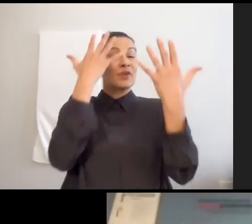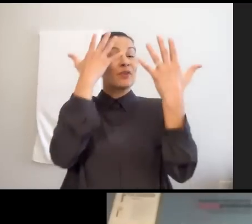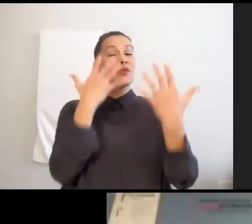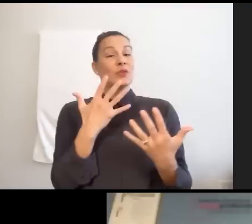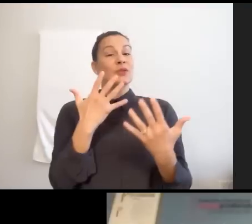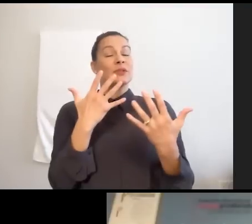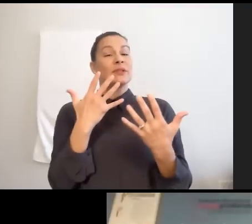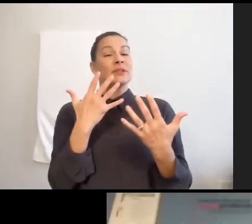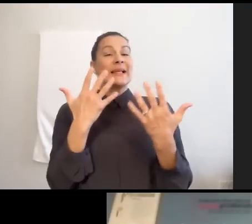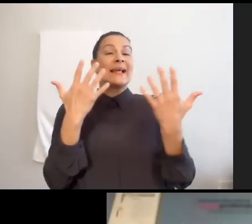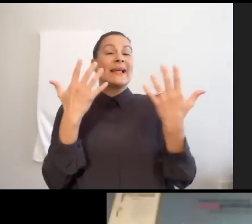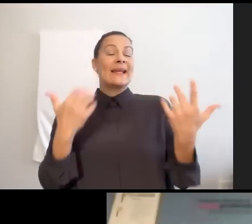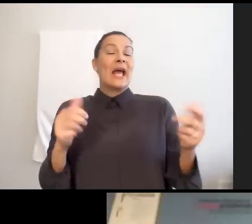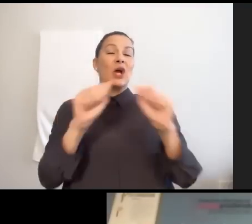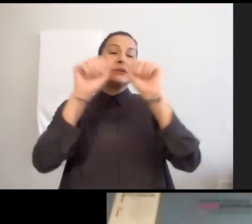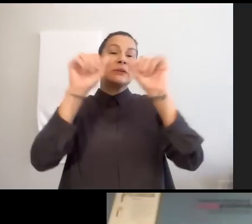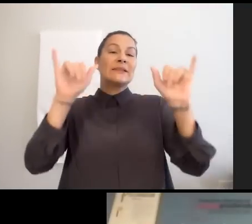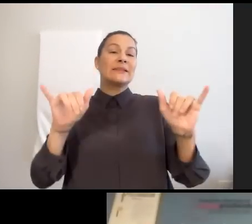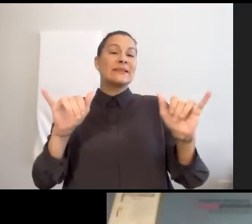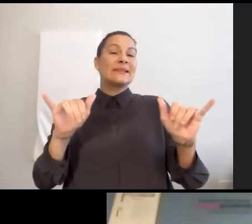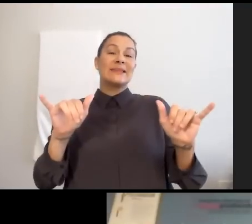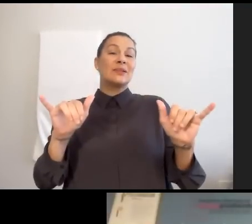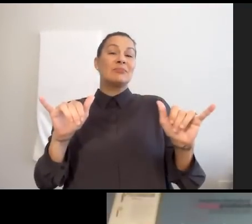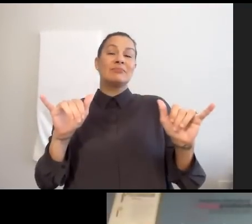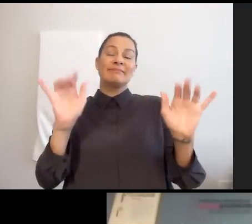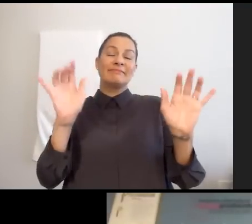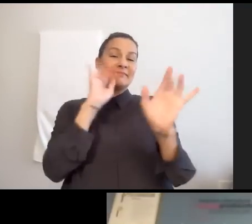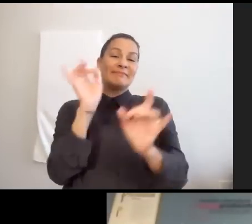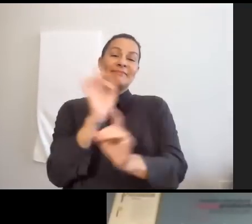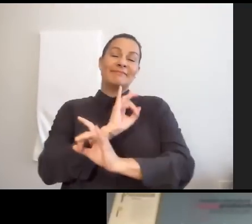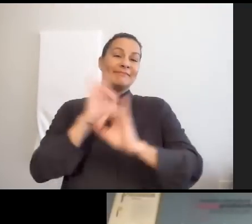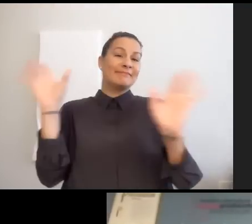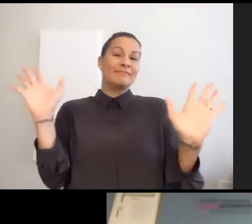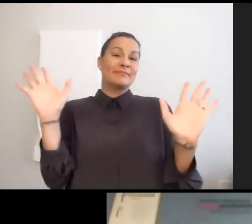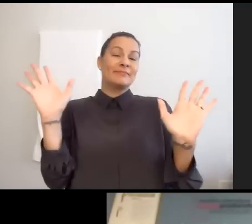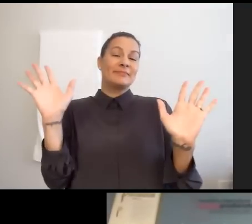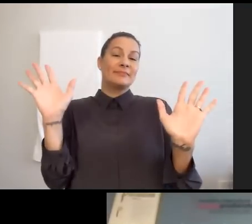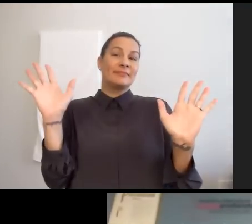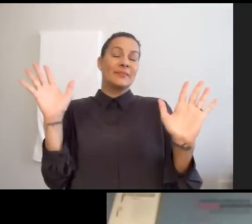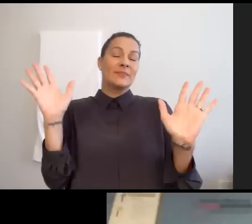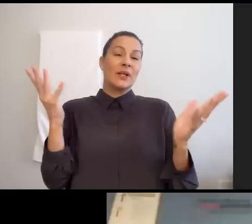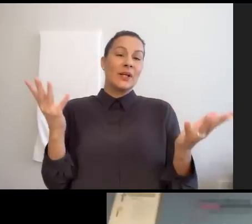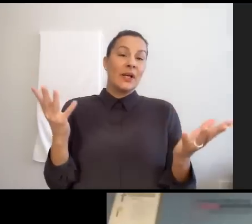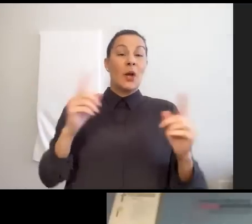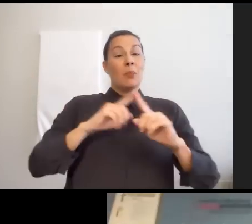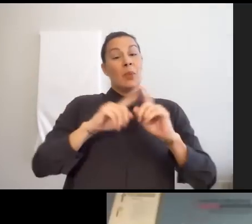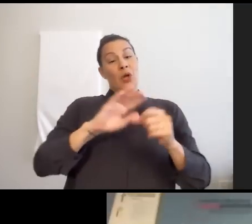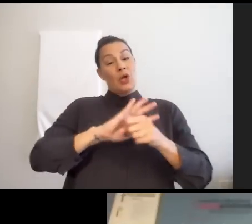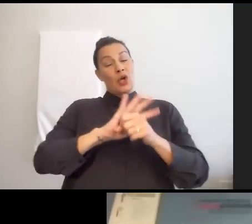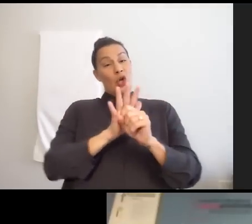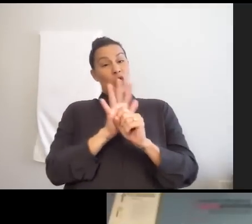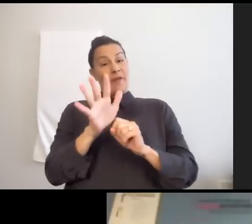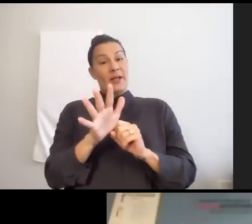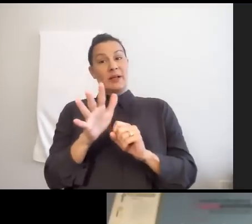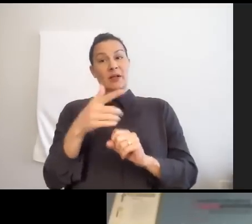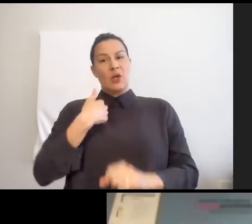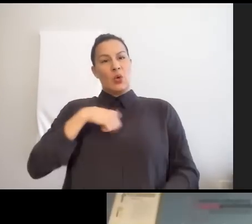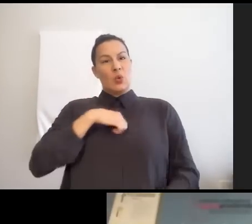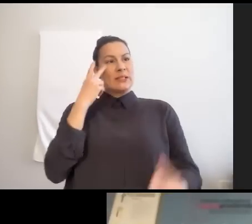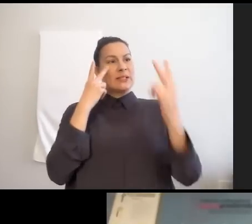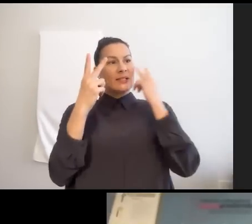systematic crisis at the moment where, unfortunately, or fortunately, COVID has shown us that we are, again, one of the